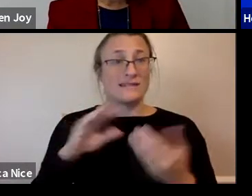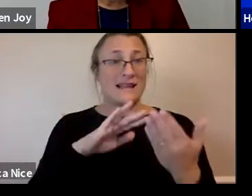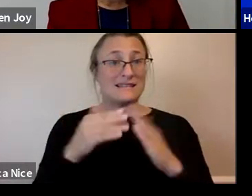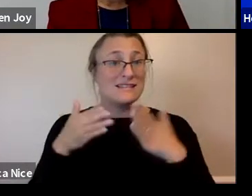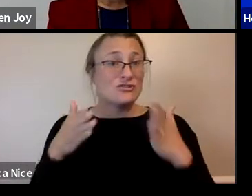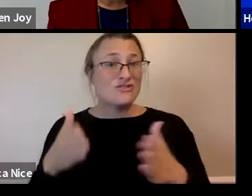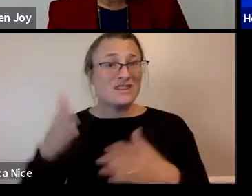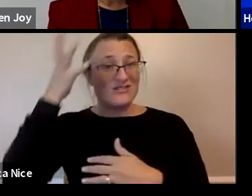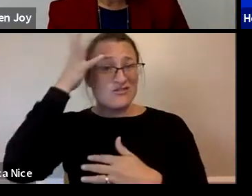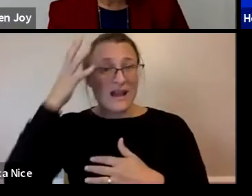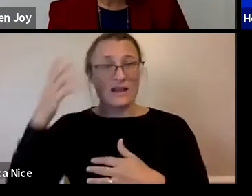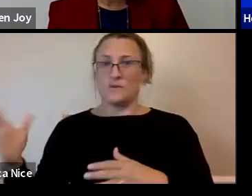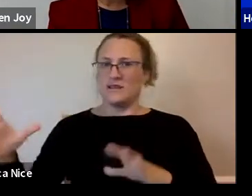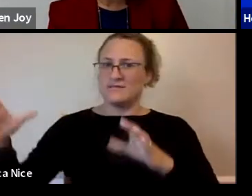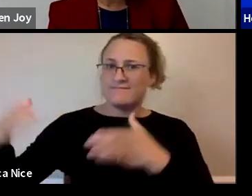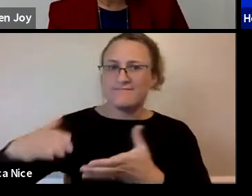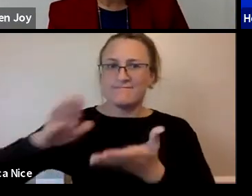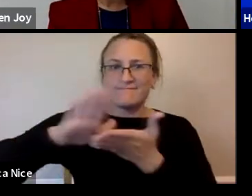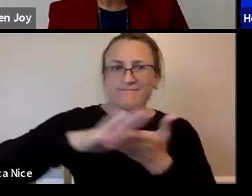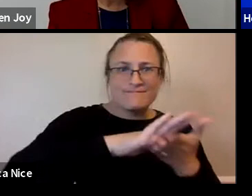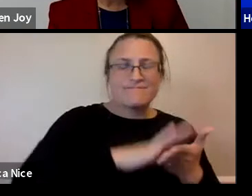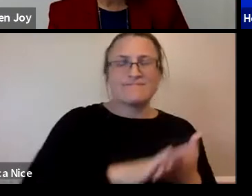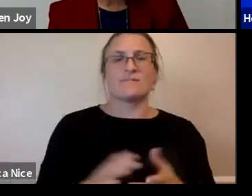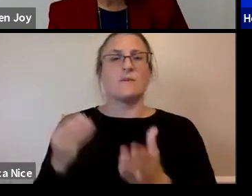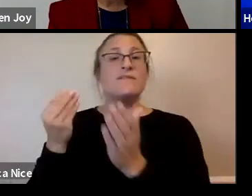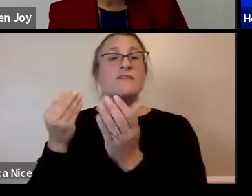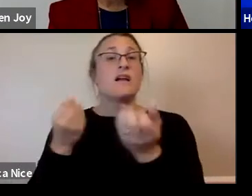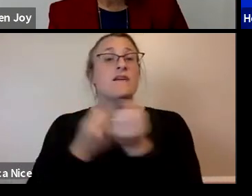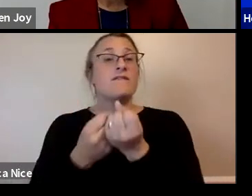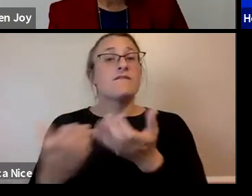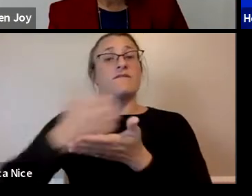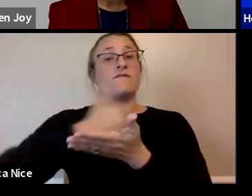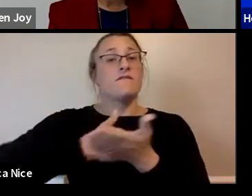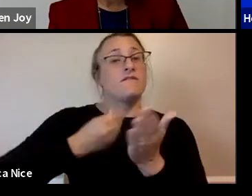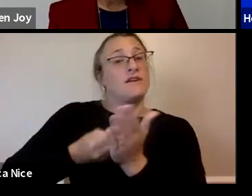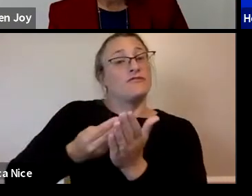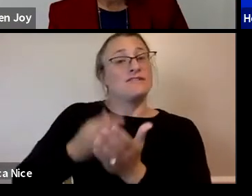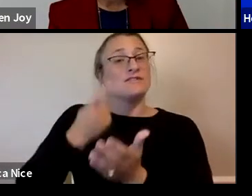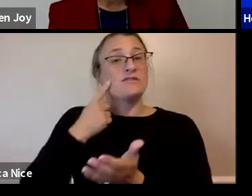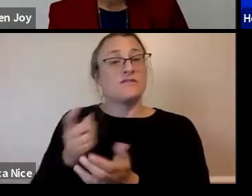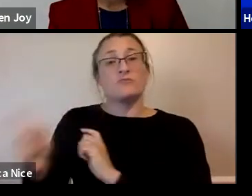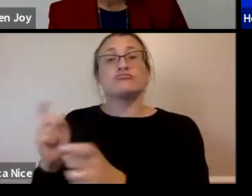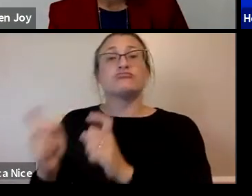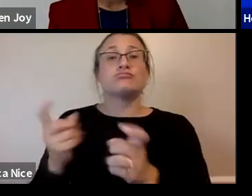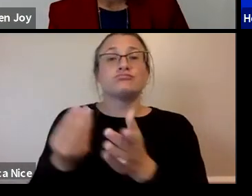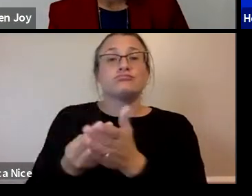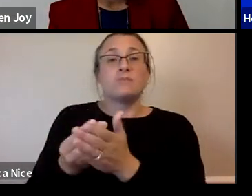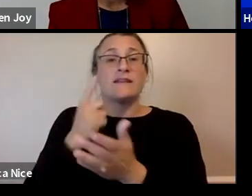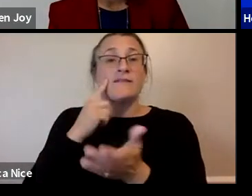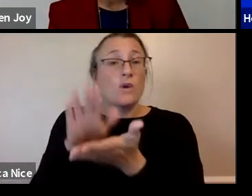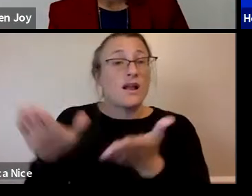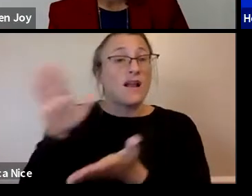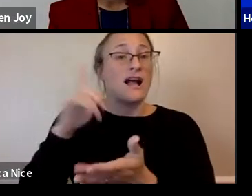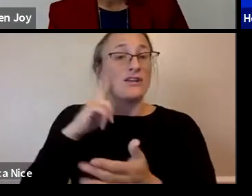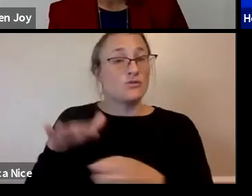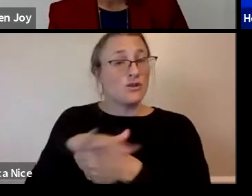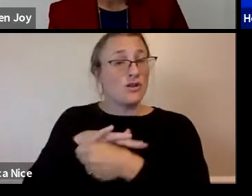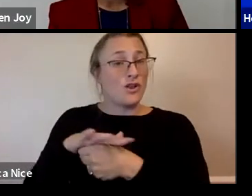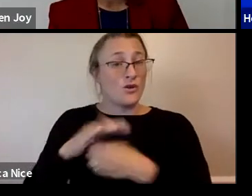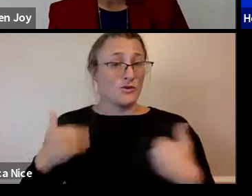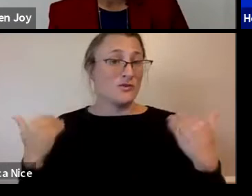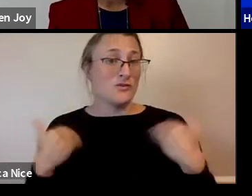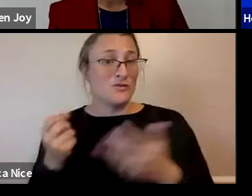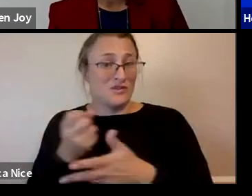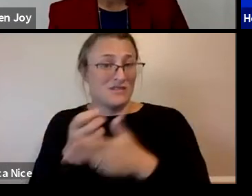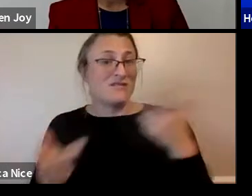trash, hosting fundraisers to provide scholarships to our local youth, to name a few. Our community organizations created